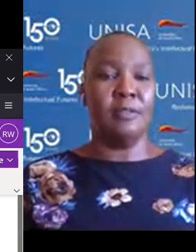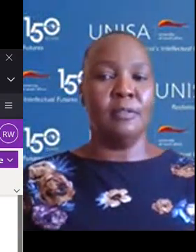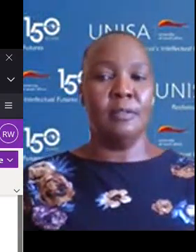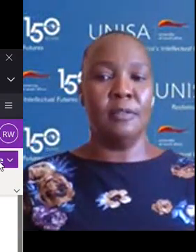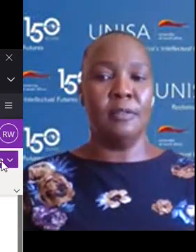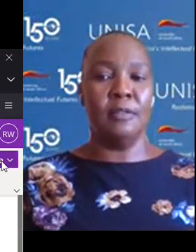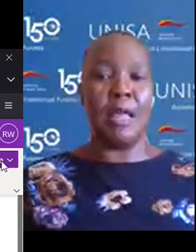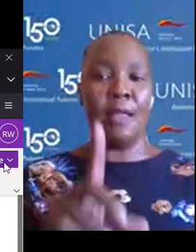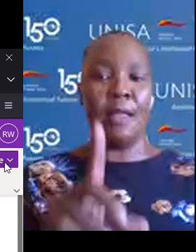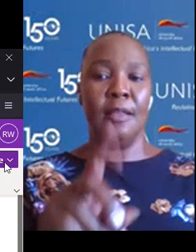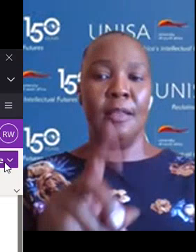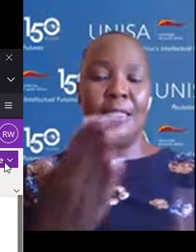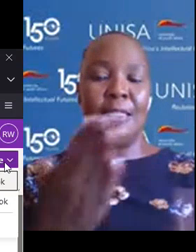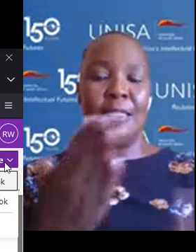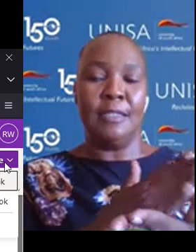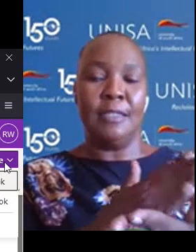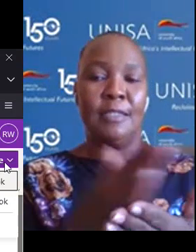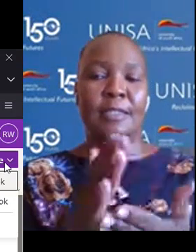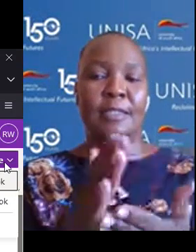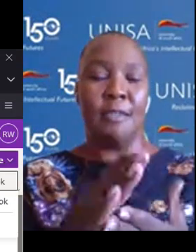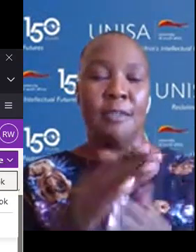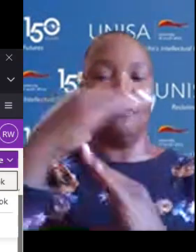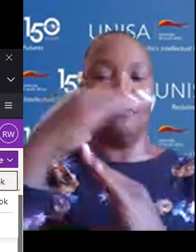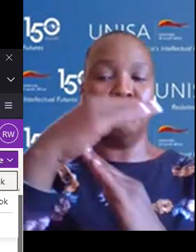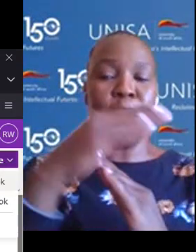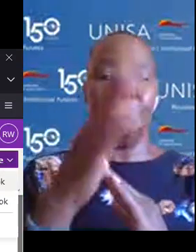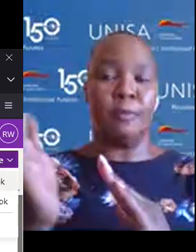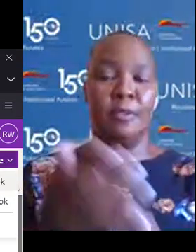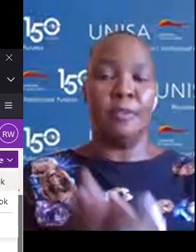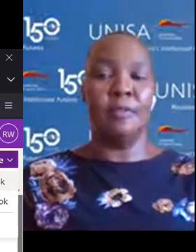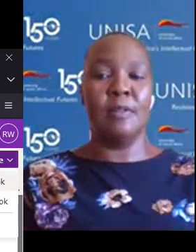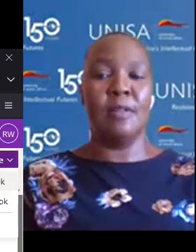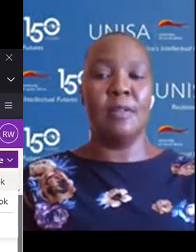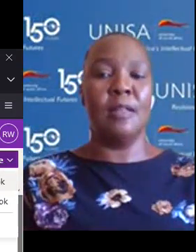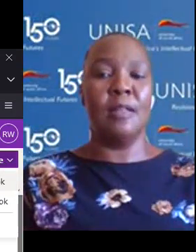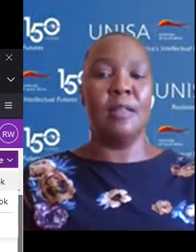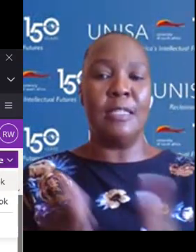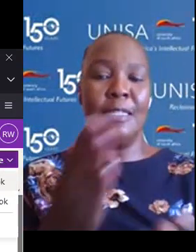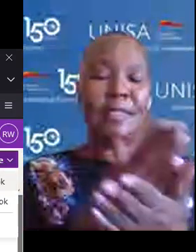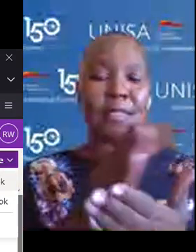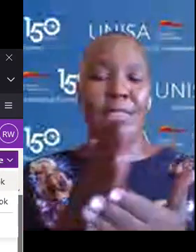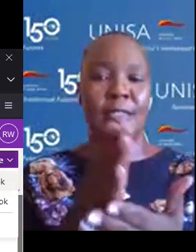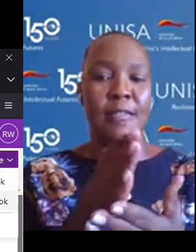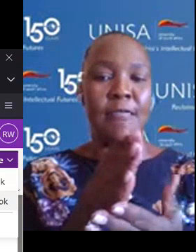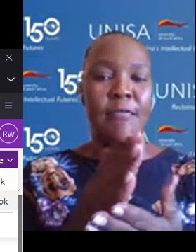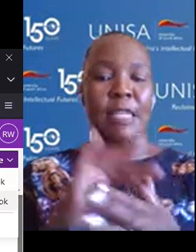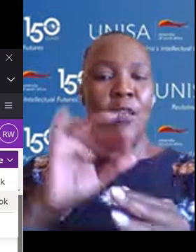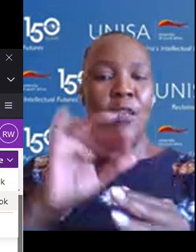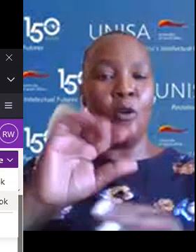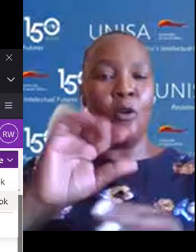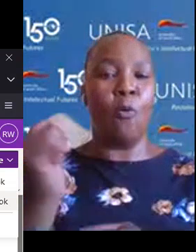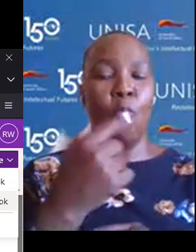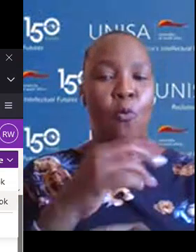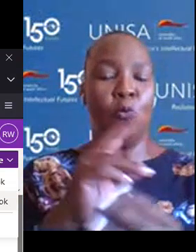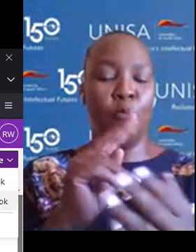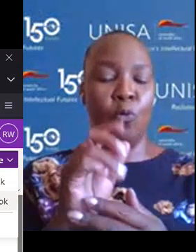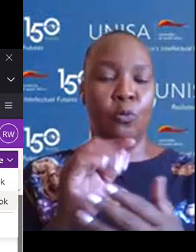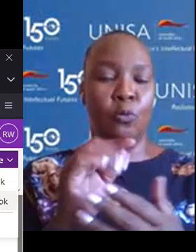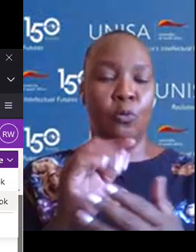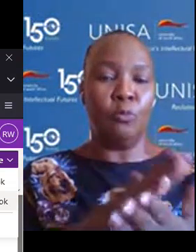is click on the share button over here. So I can either share the entire notebook or just this copy link